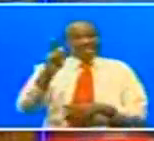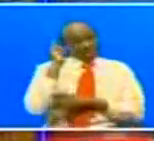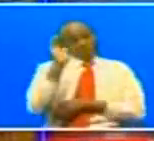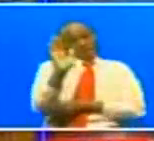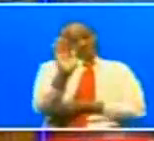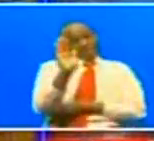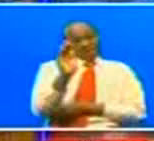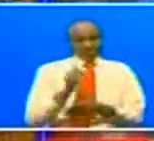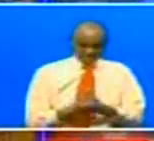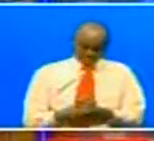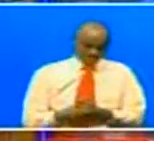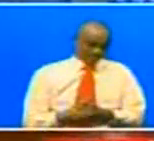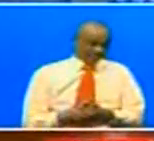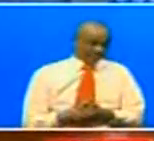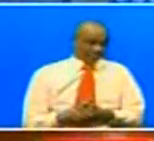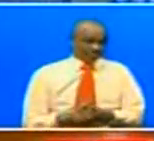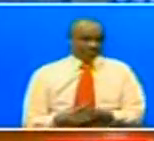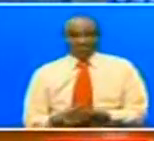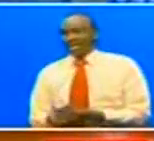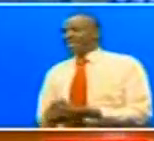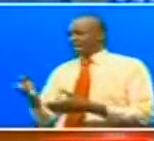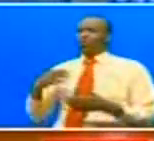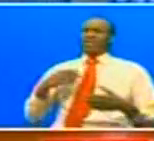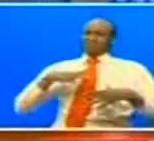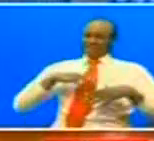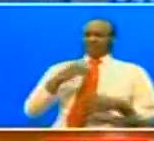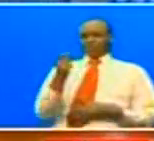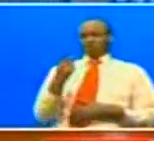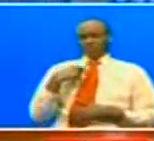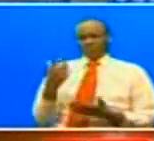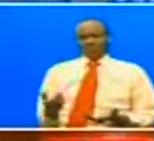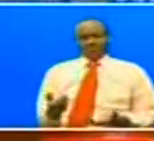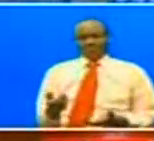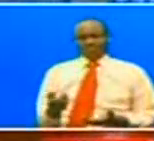things to jail. Pelosi, you want to take a break, come back, talk about what you were saying. Troops.